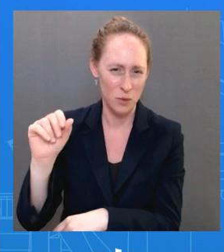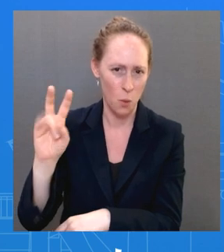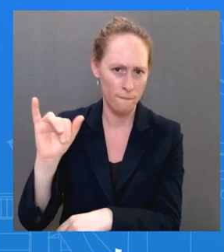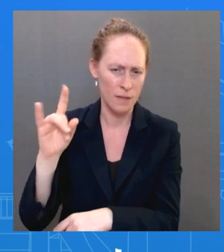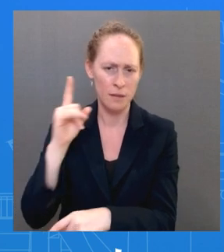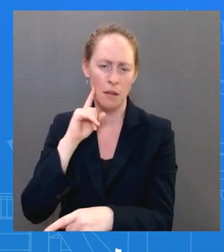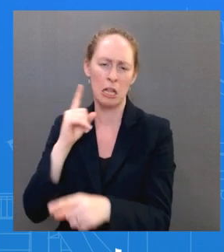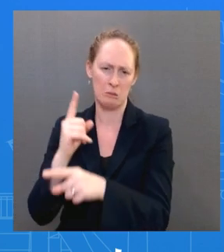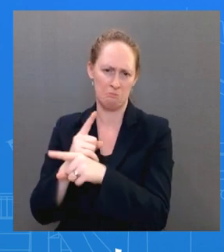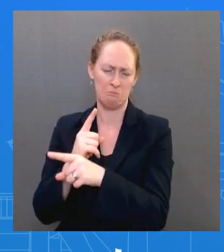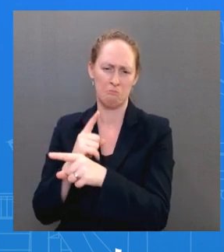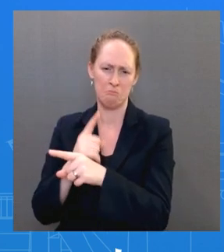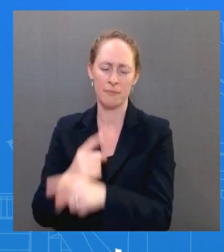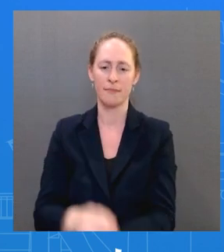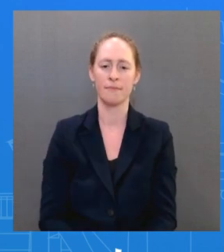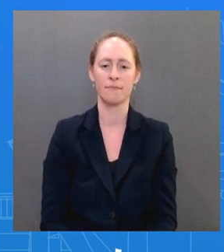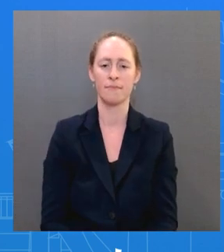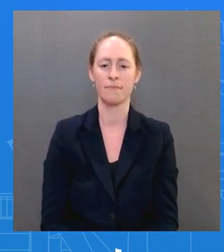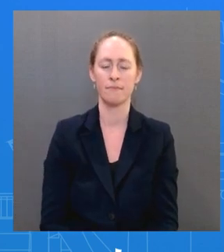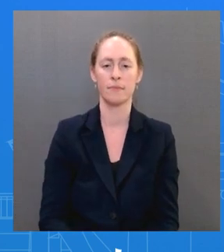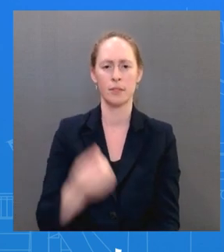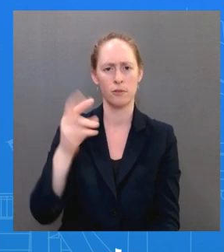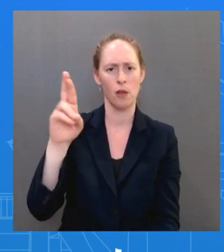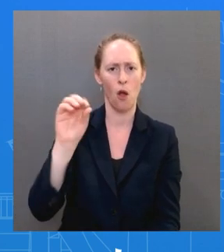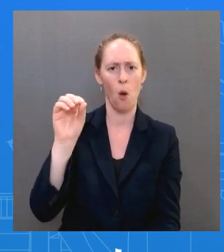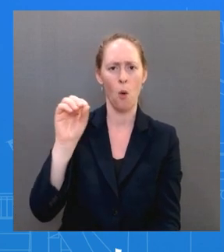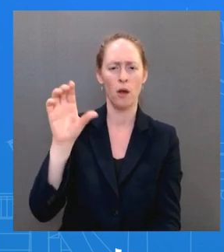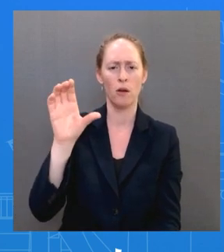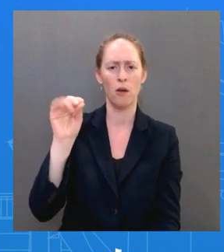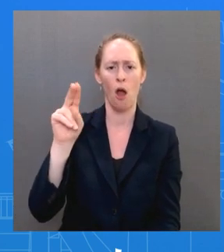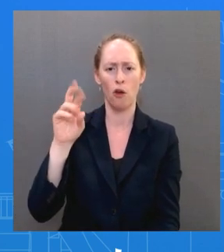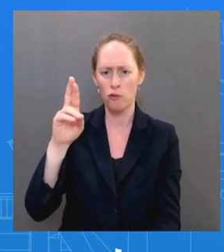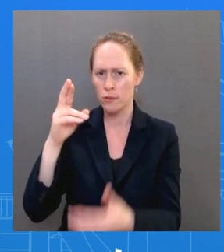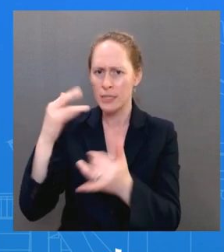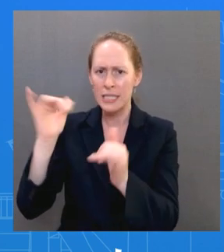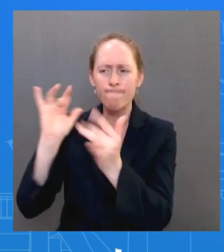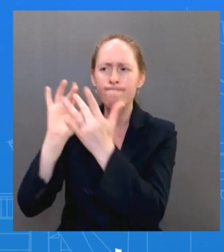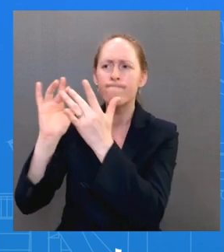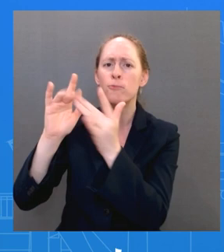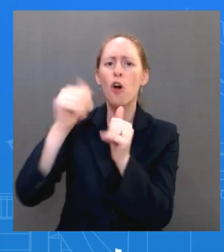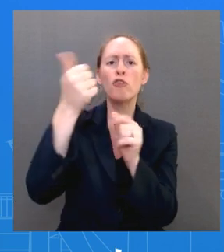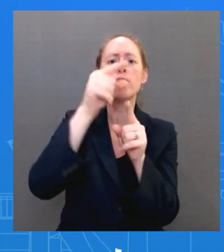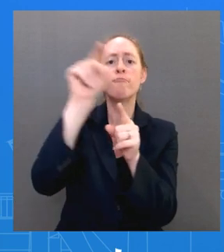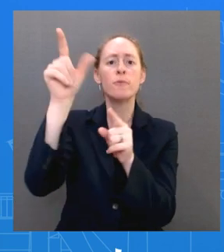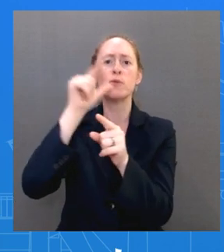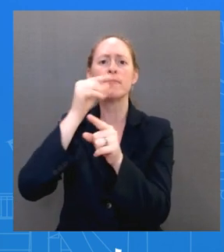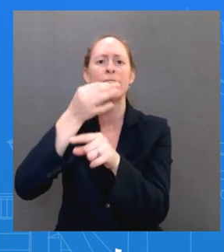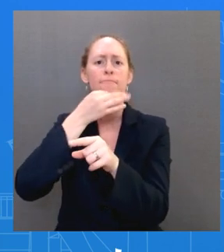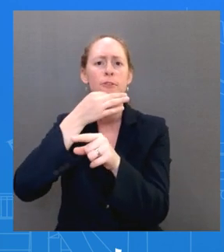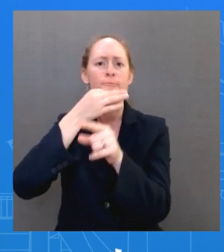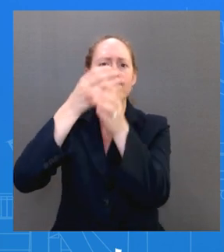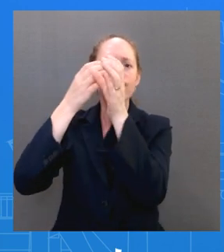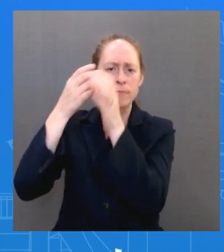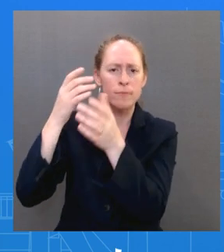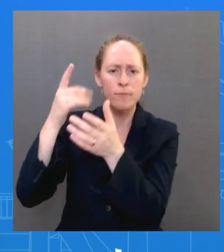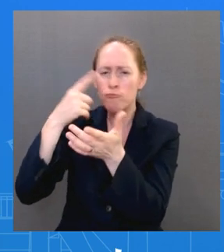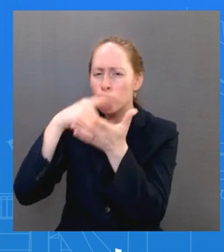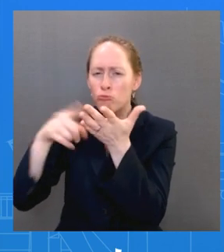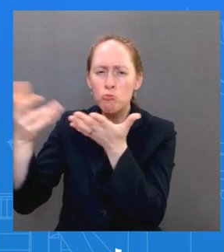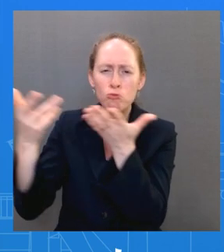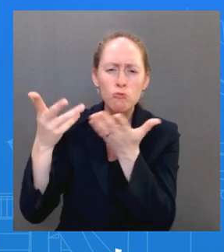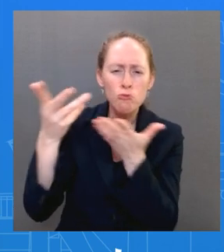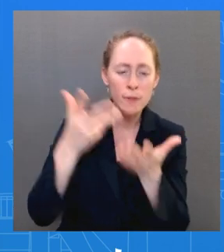around the country. And based on input that he got, he made the decision to give the president a short course of aspirin during that time. So this